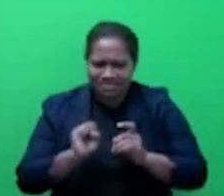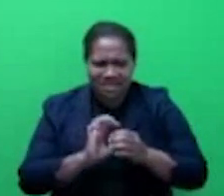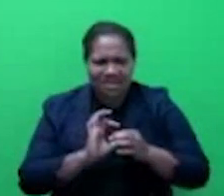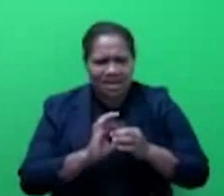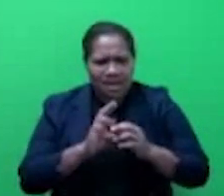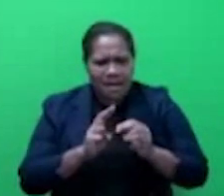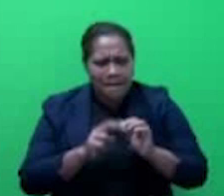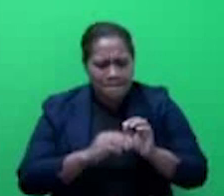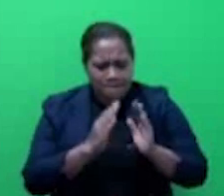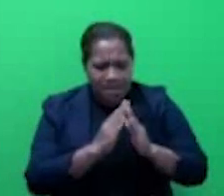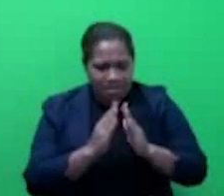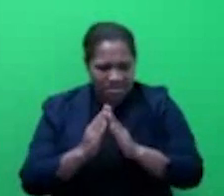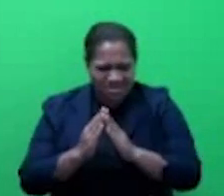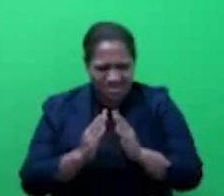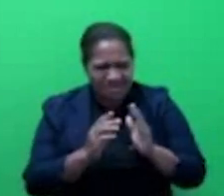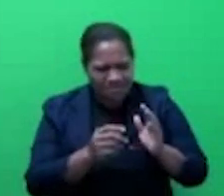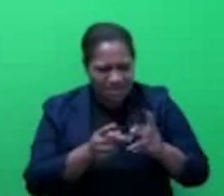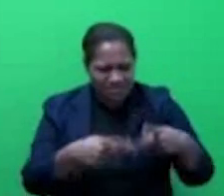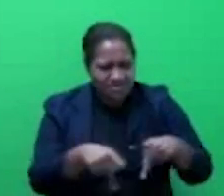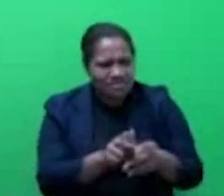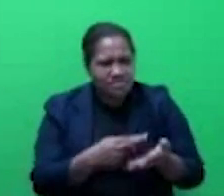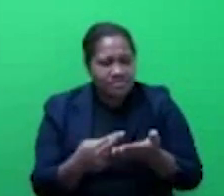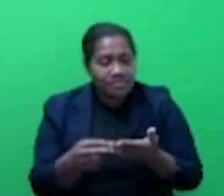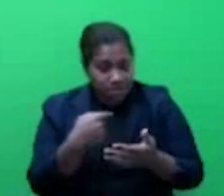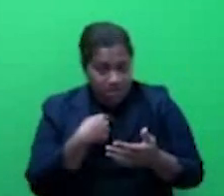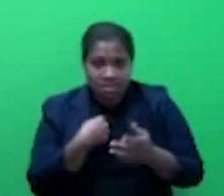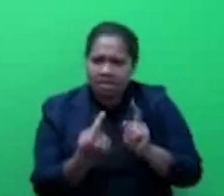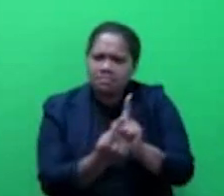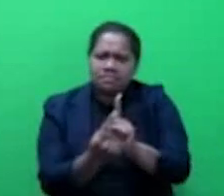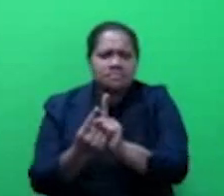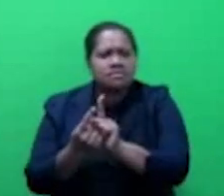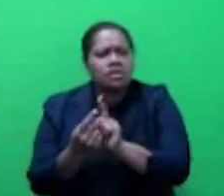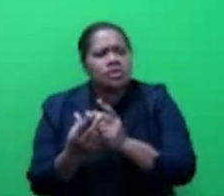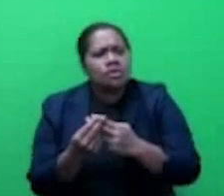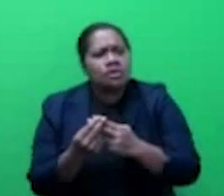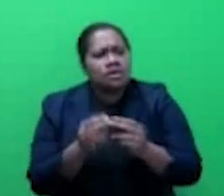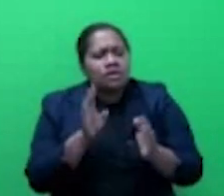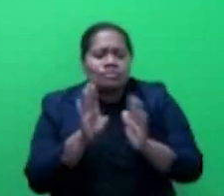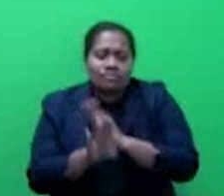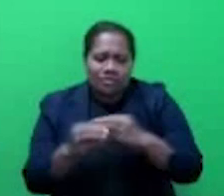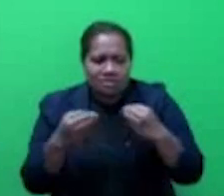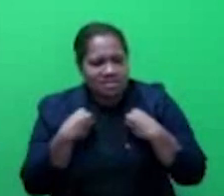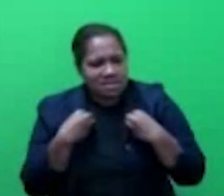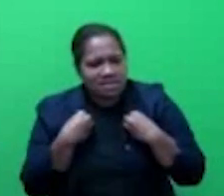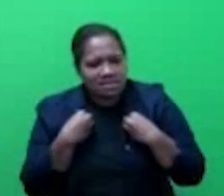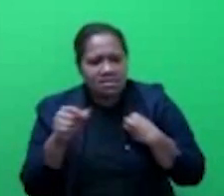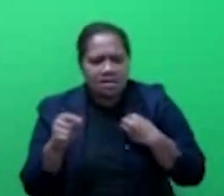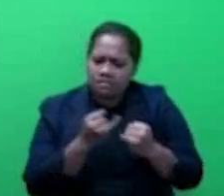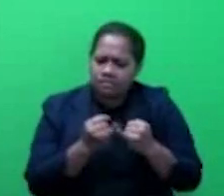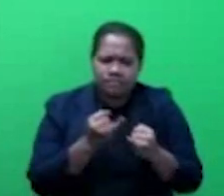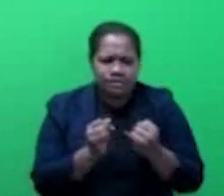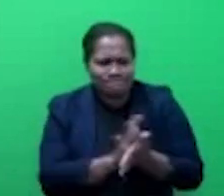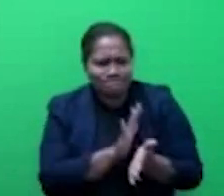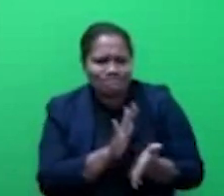And they have come to Ministry of Housing. Even I had some meetings with the private sector, They're very keen to go